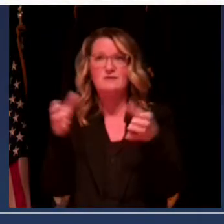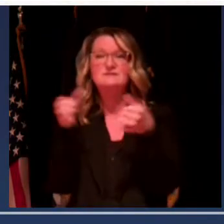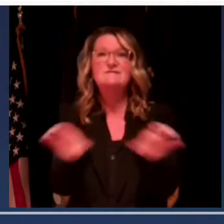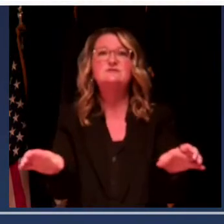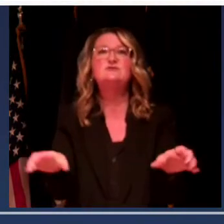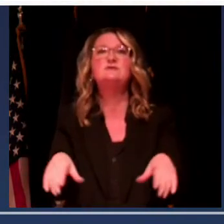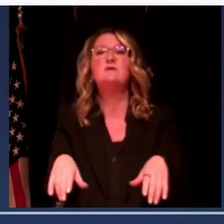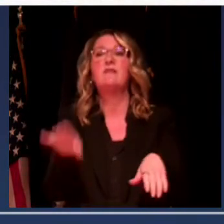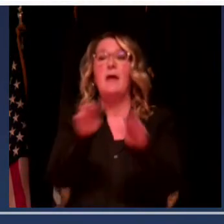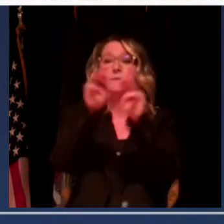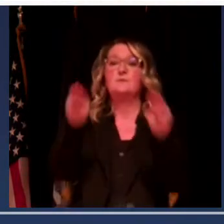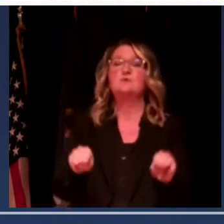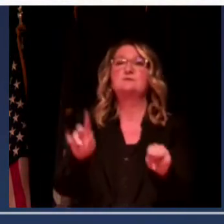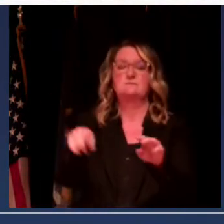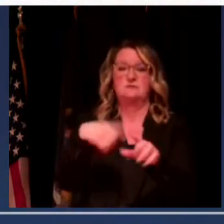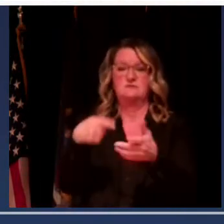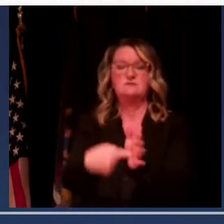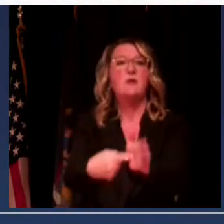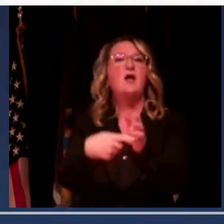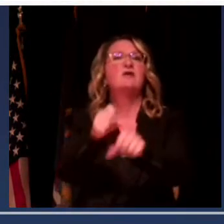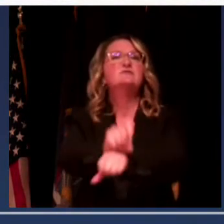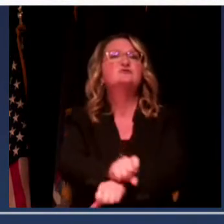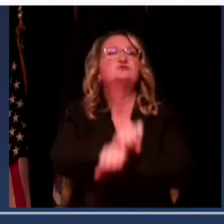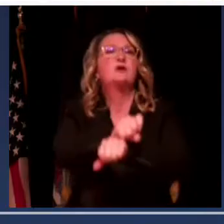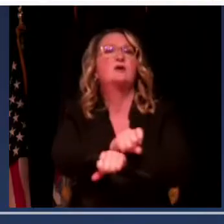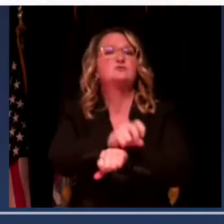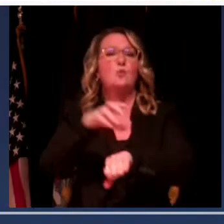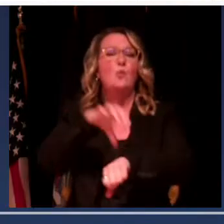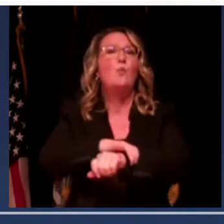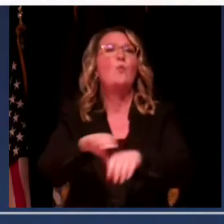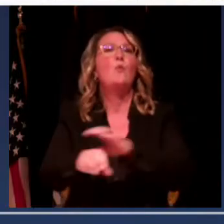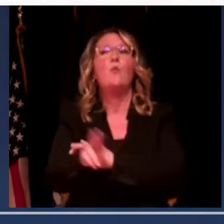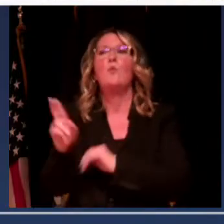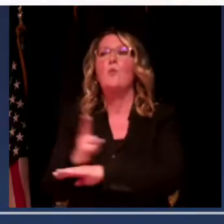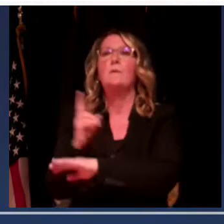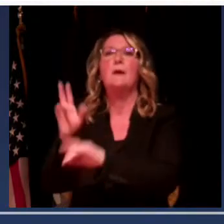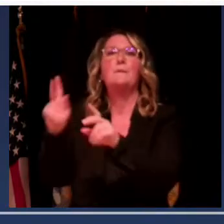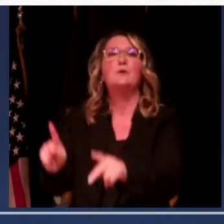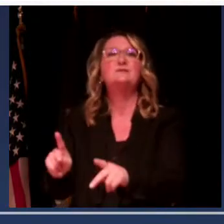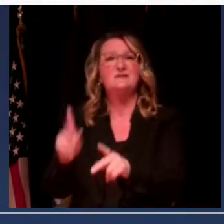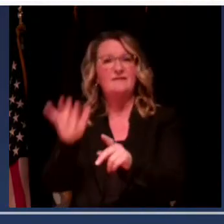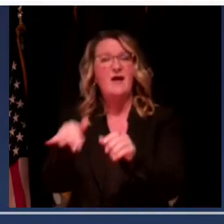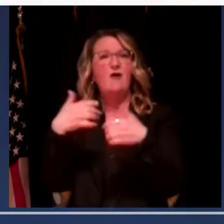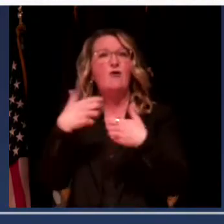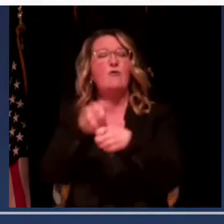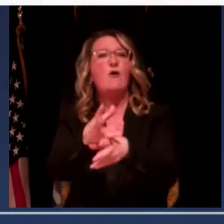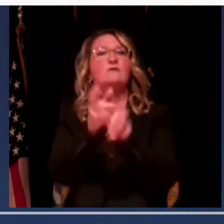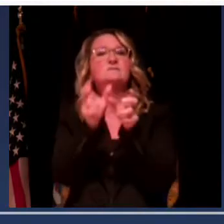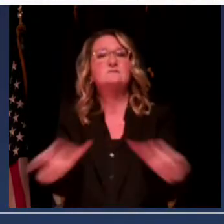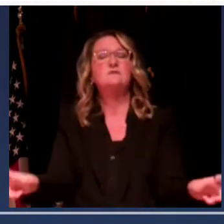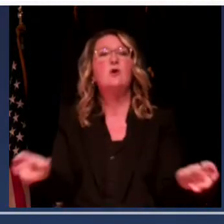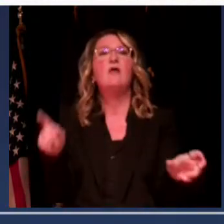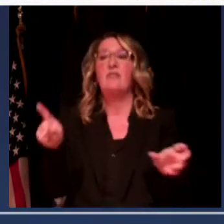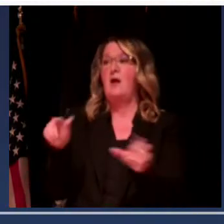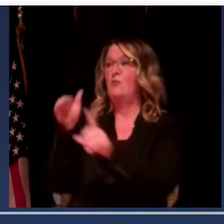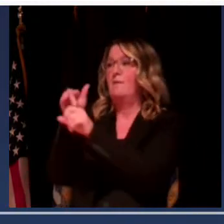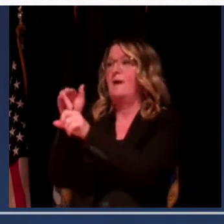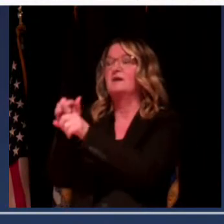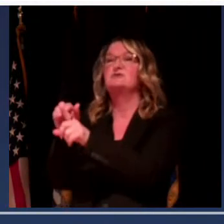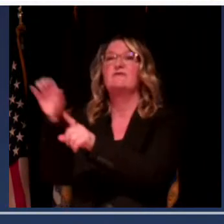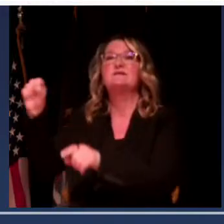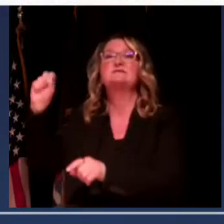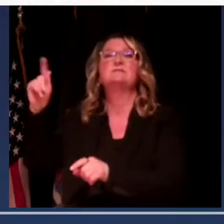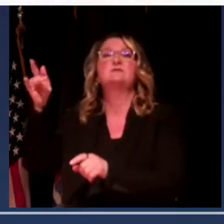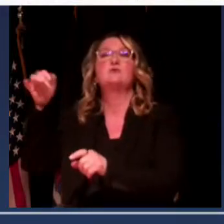museum's display of shackles worn by an enslaved person divisive? Is a reminder in the Smithsonian museums that many